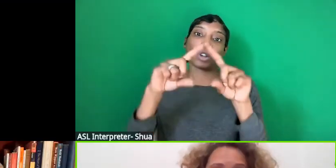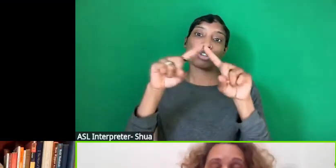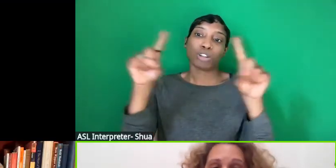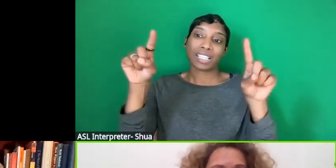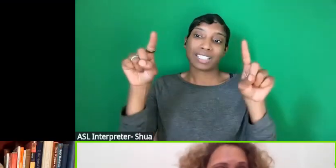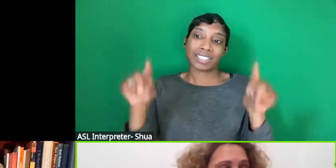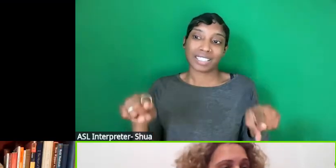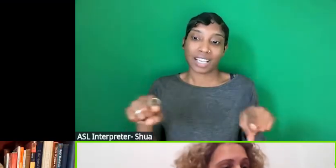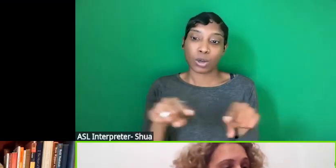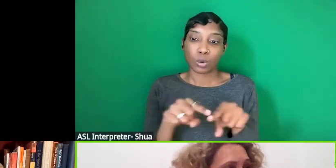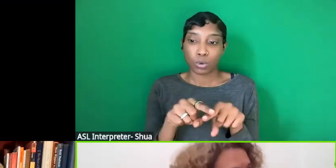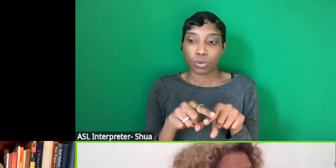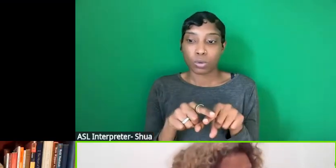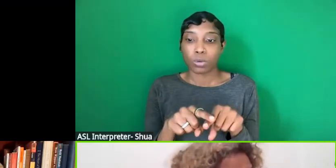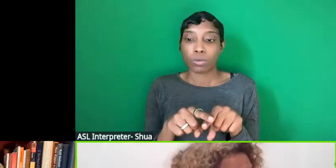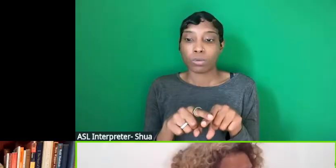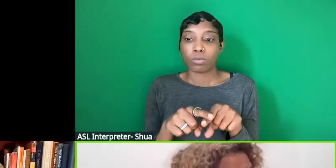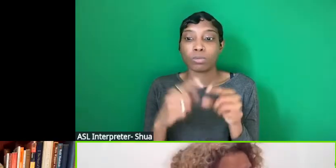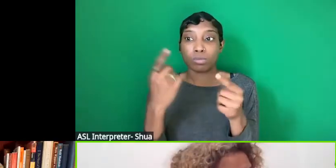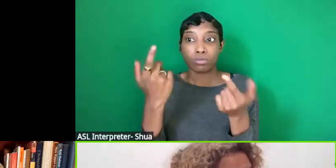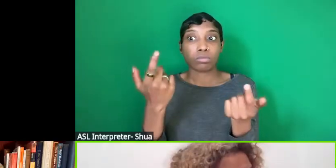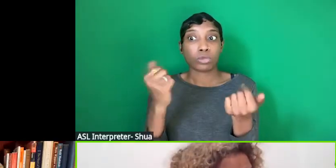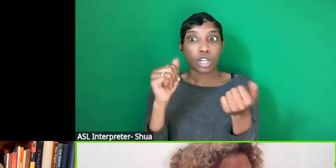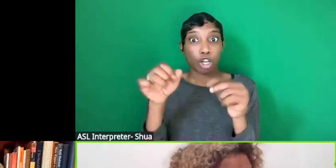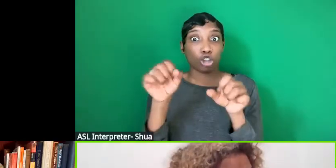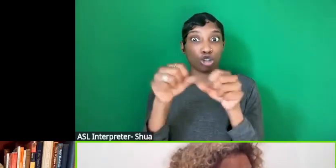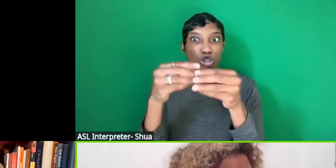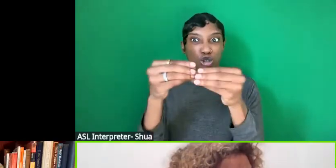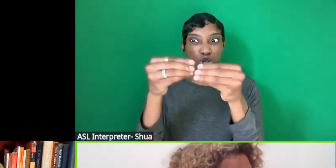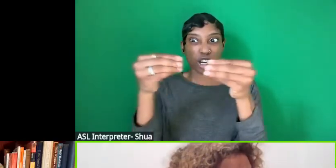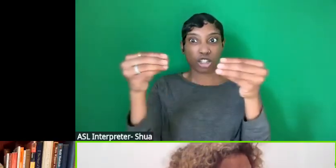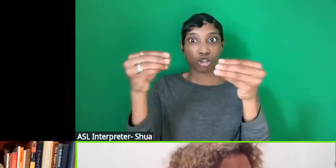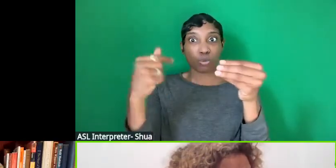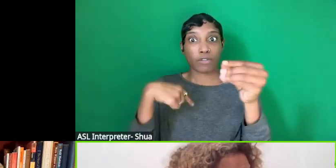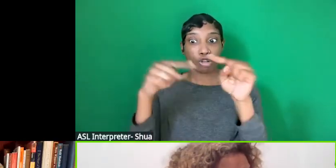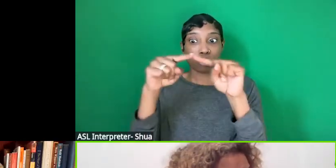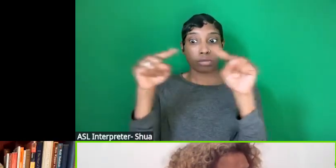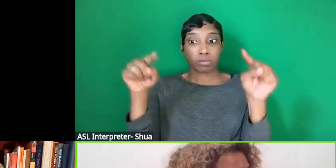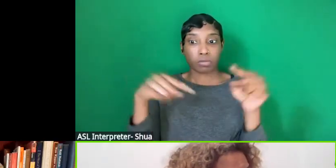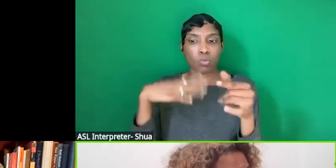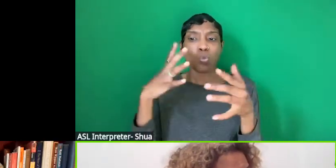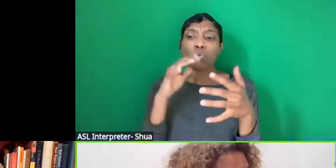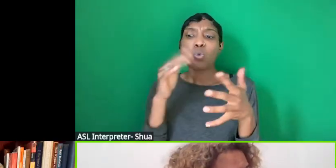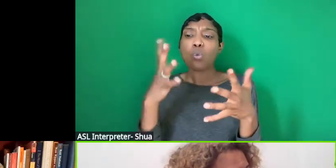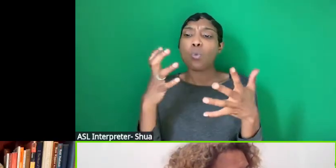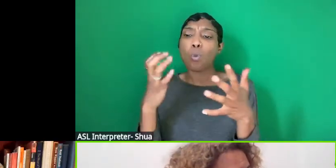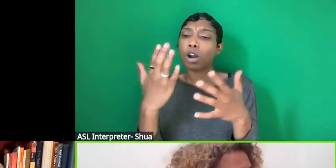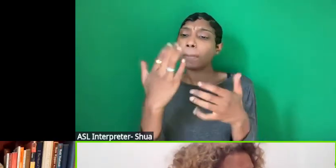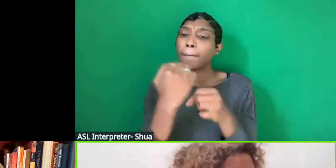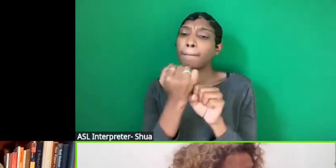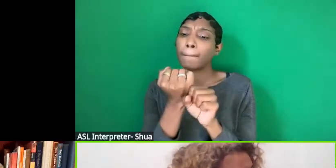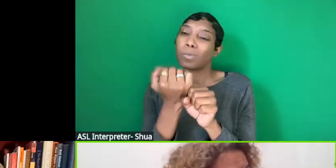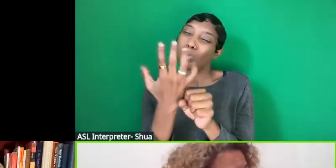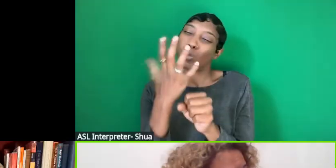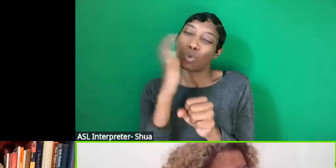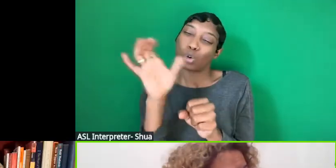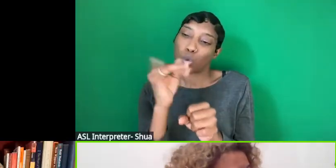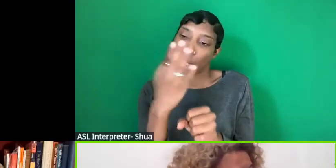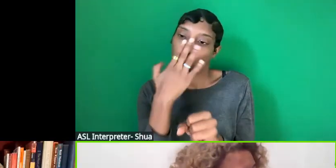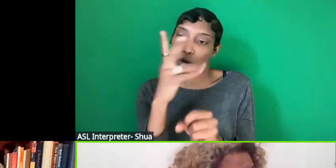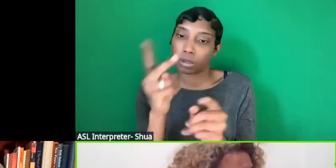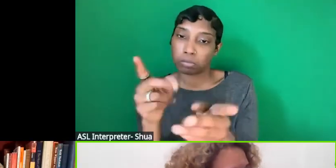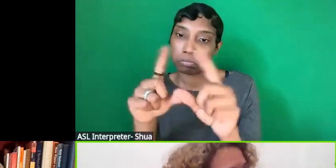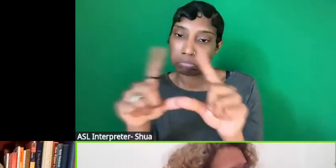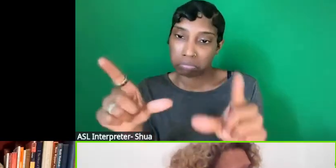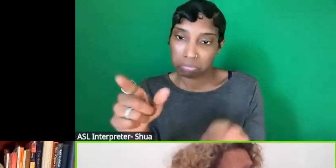to cover the rectangle. Okay, and I'm doing this in the close-up. If you don't have the close-up, it may be because you're on your phone. You need to just